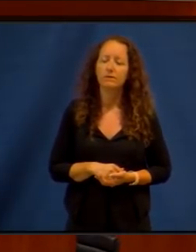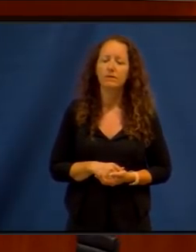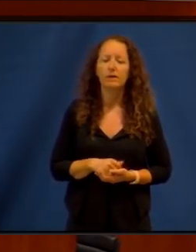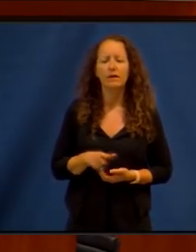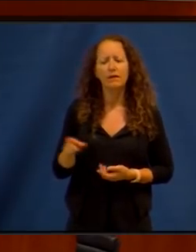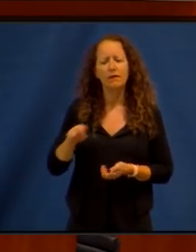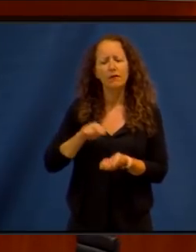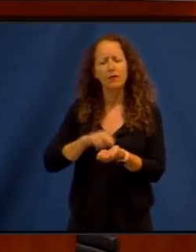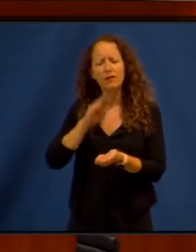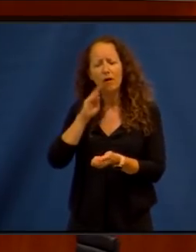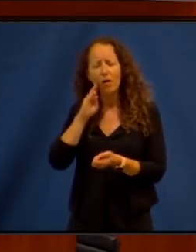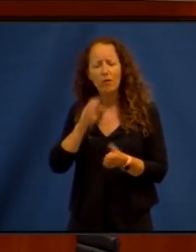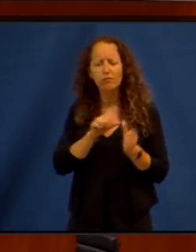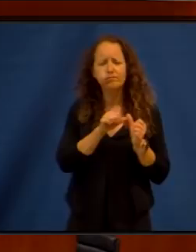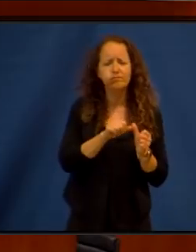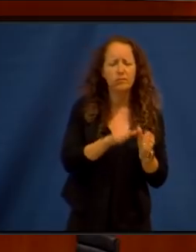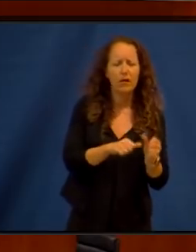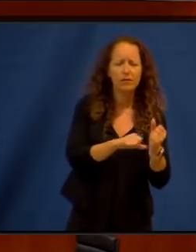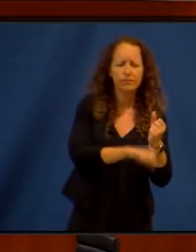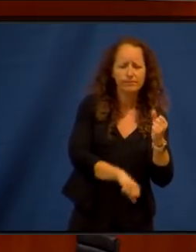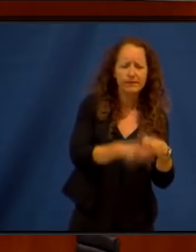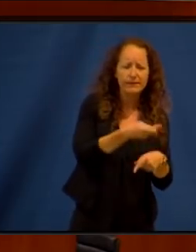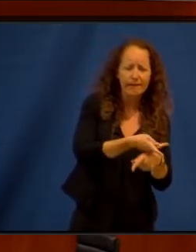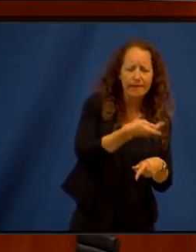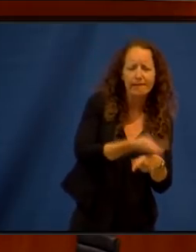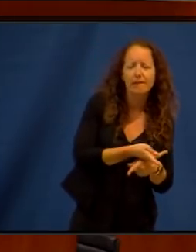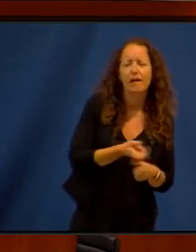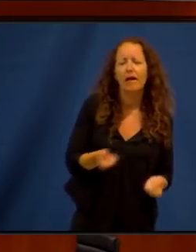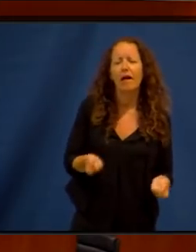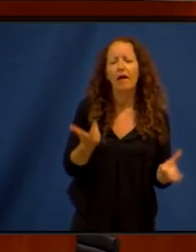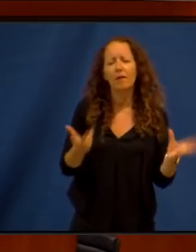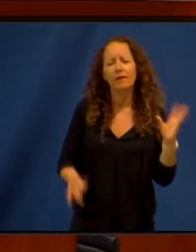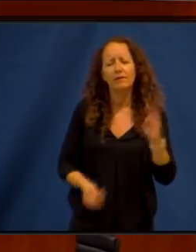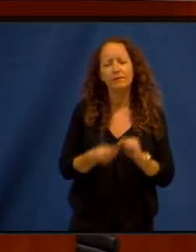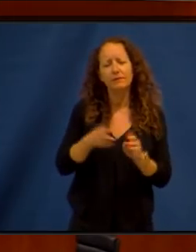care facilities or assisted living facilities in the county?